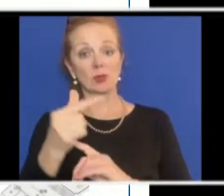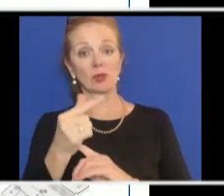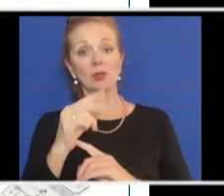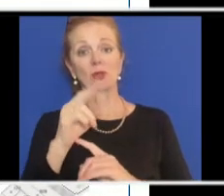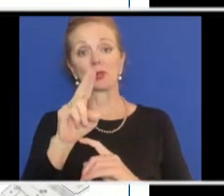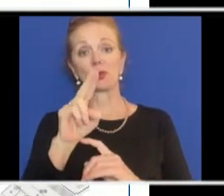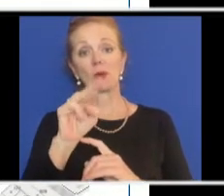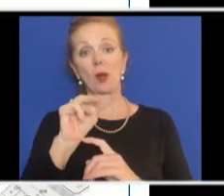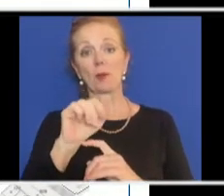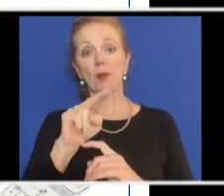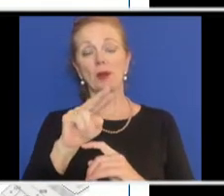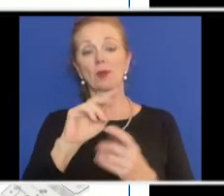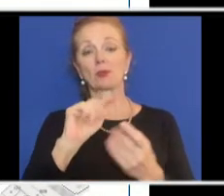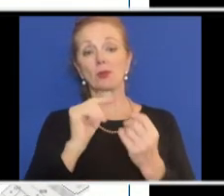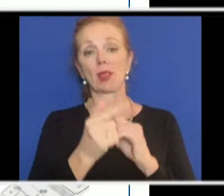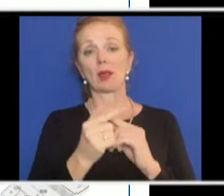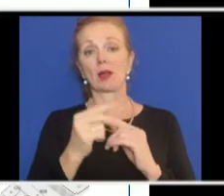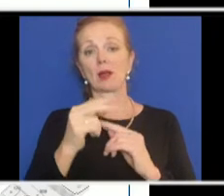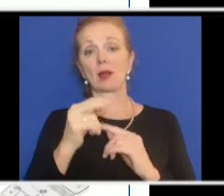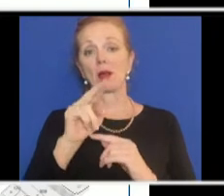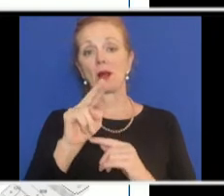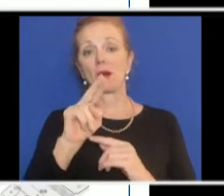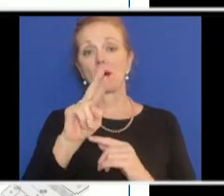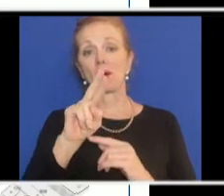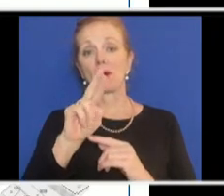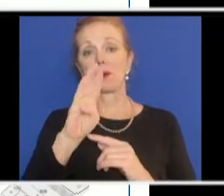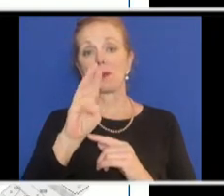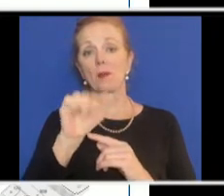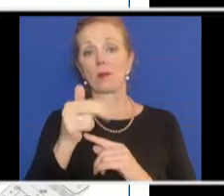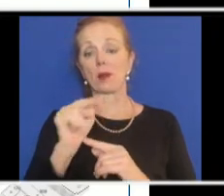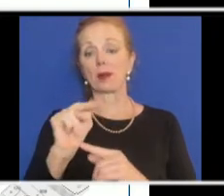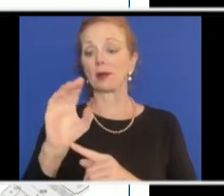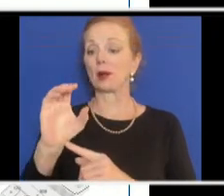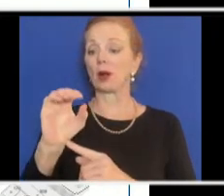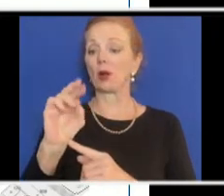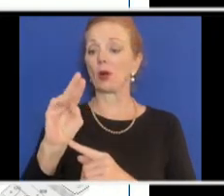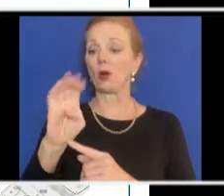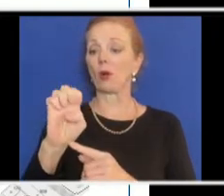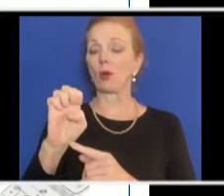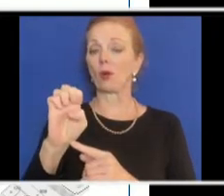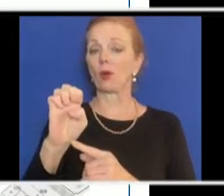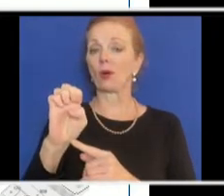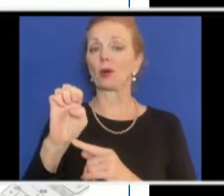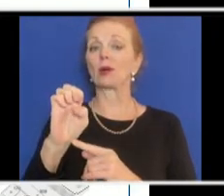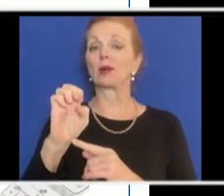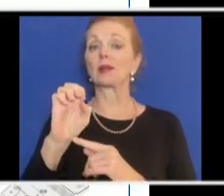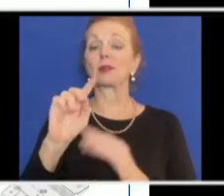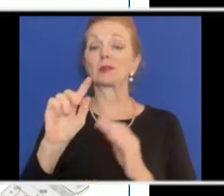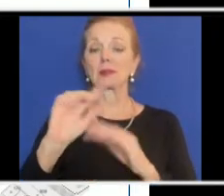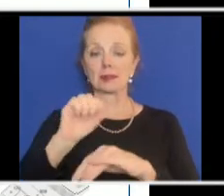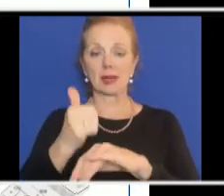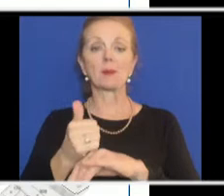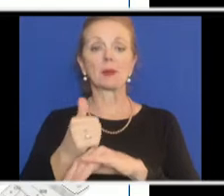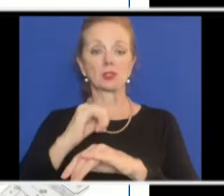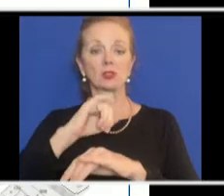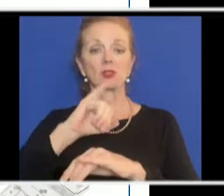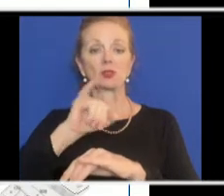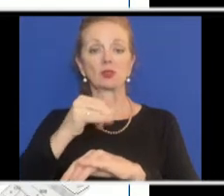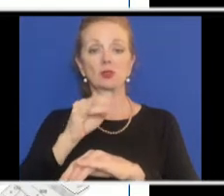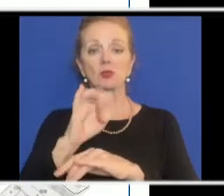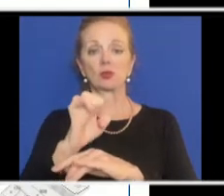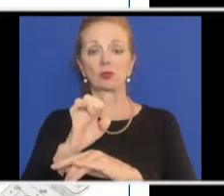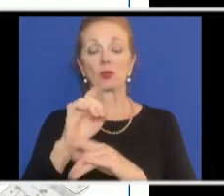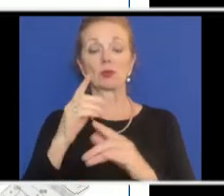mud which will also translate to Urban core uh with the Udo translation in June uh will also remain in the